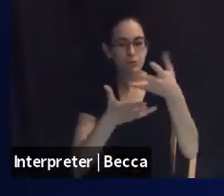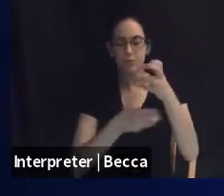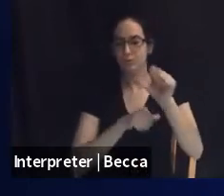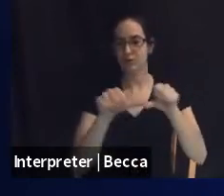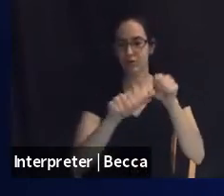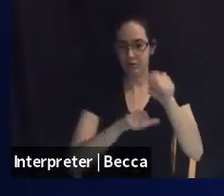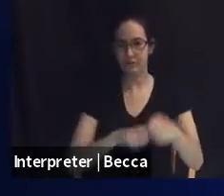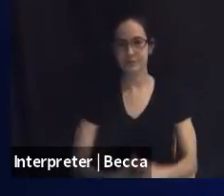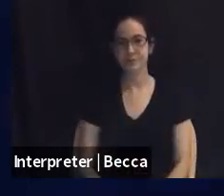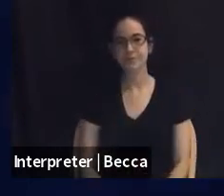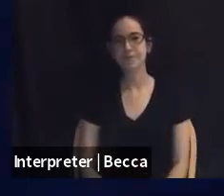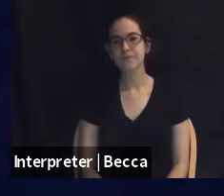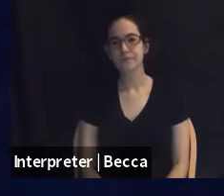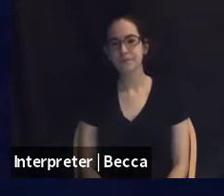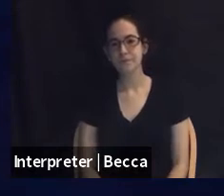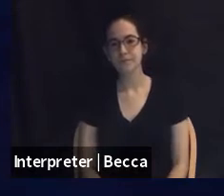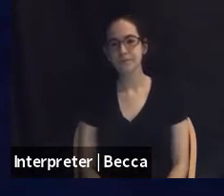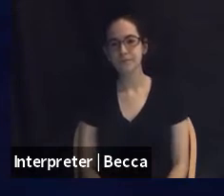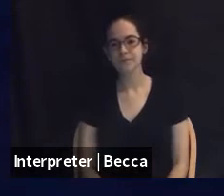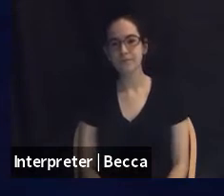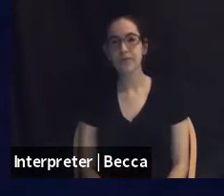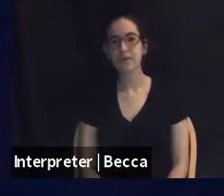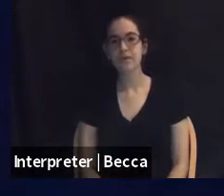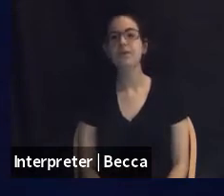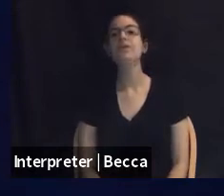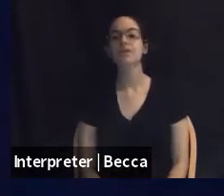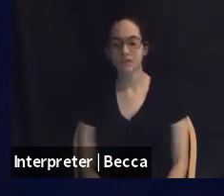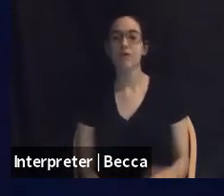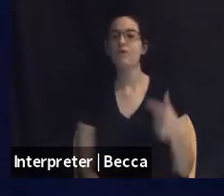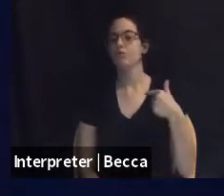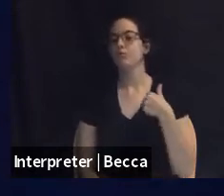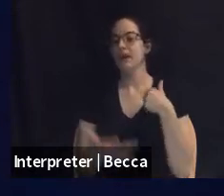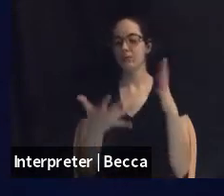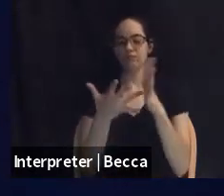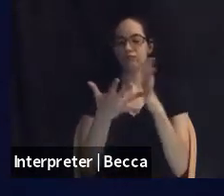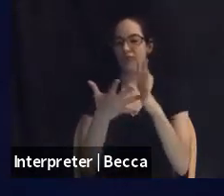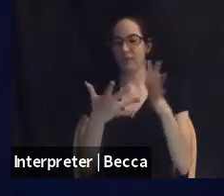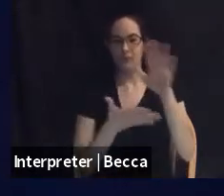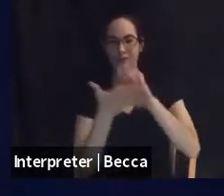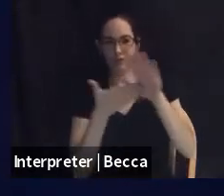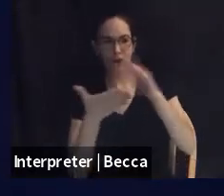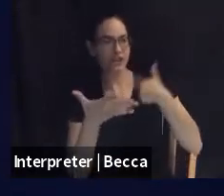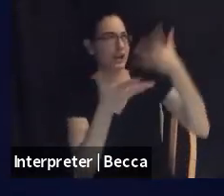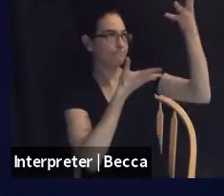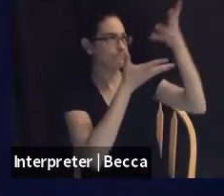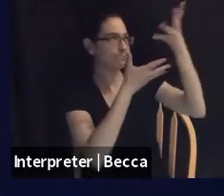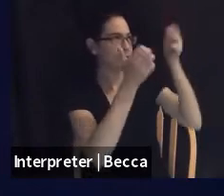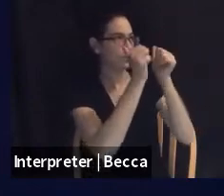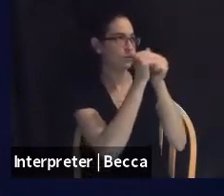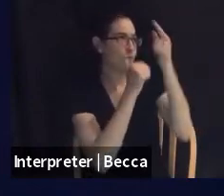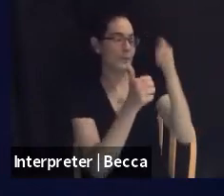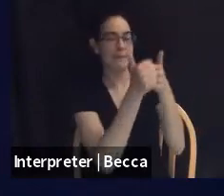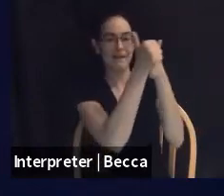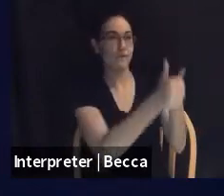points. So when I was a sophomore in college, I grew to know Jesus, and I made a commitment to follow Jesus, to